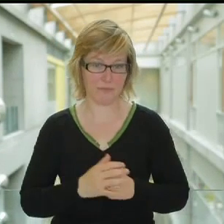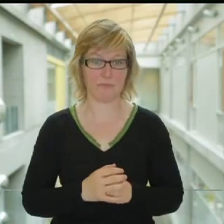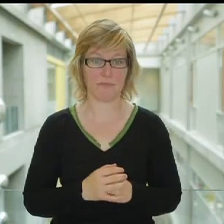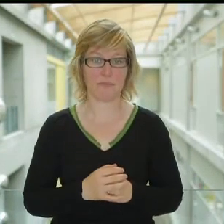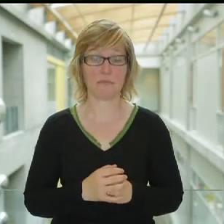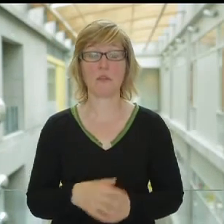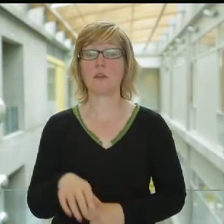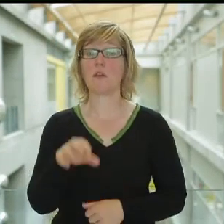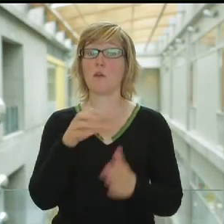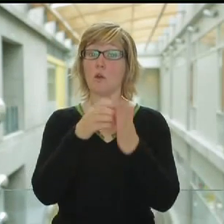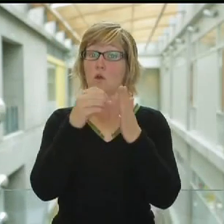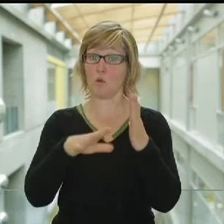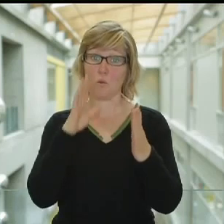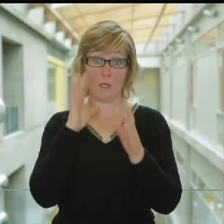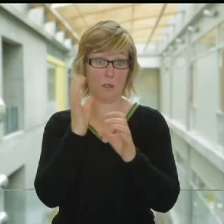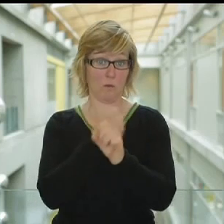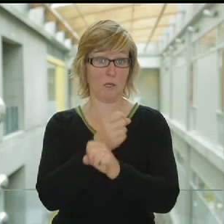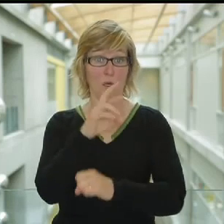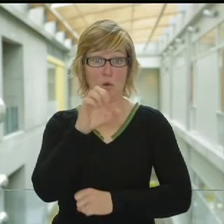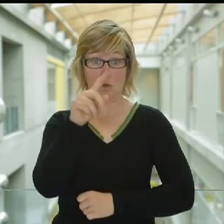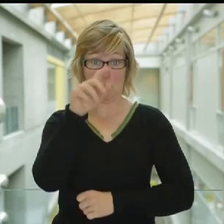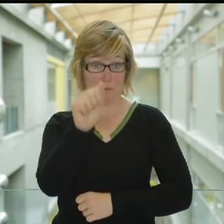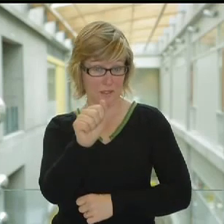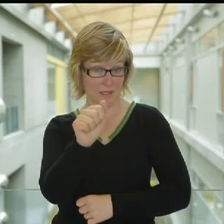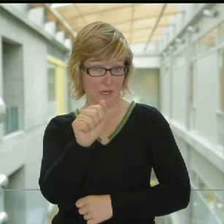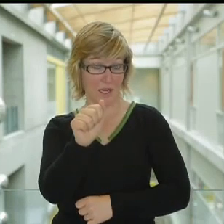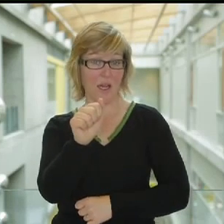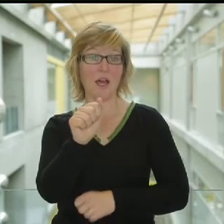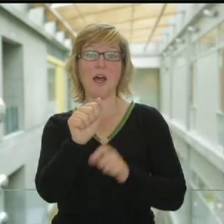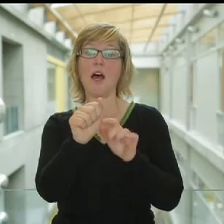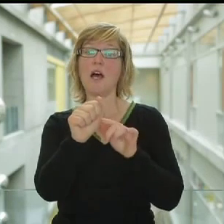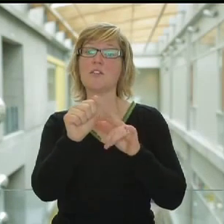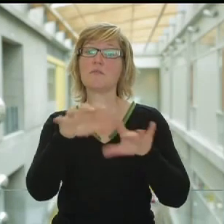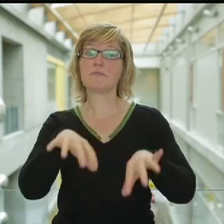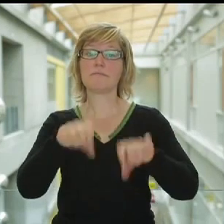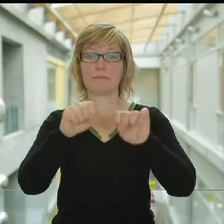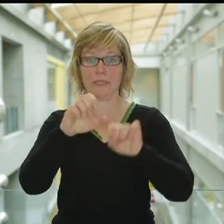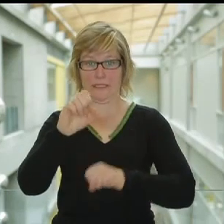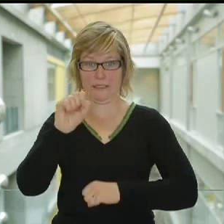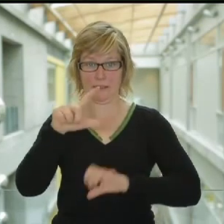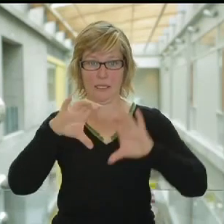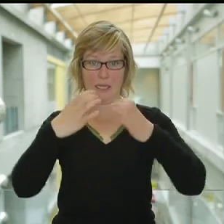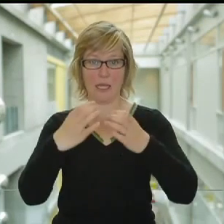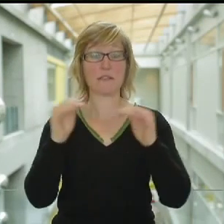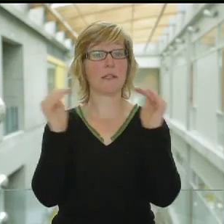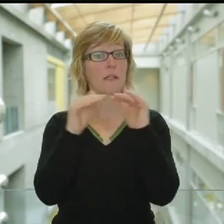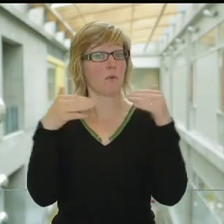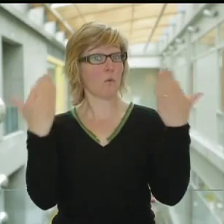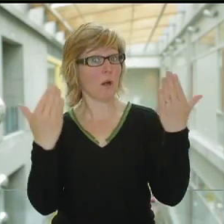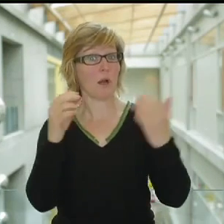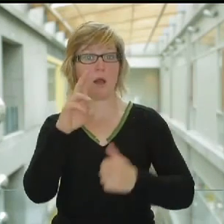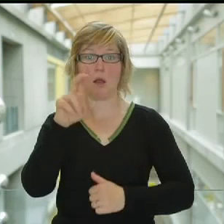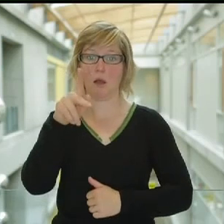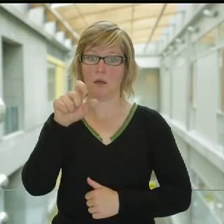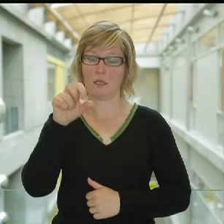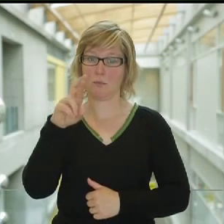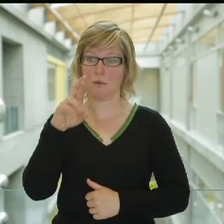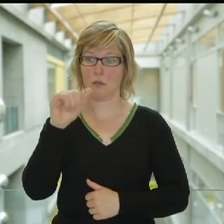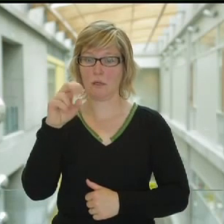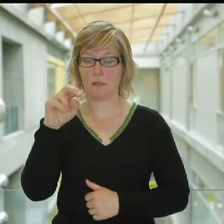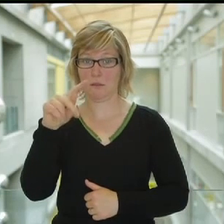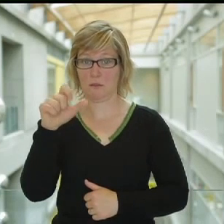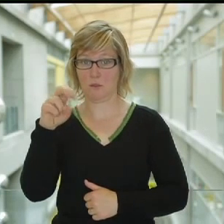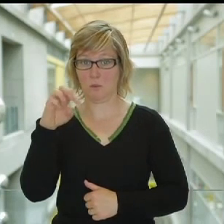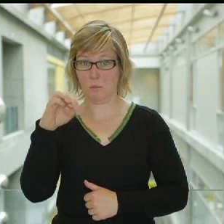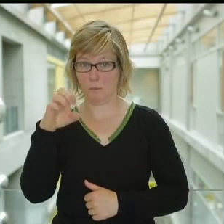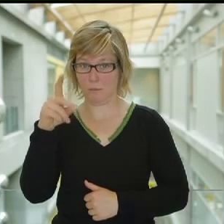level of ESL. Her instructor nominated her because of her tremendous effort. She not only attends classes